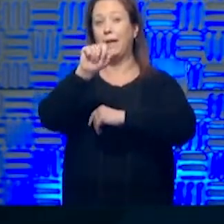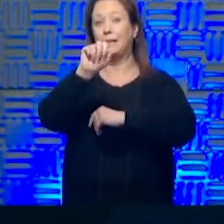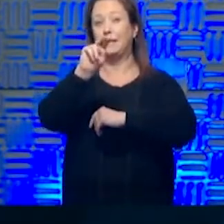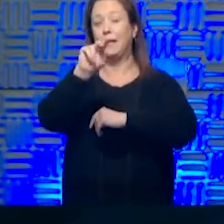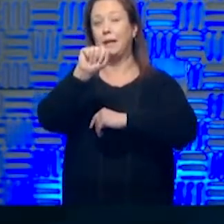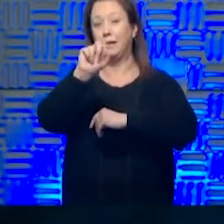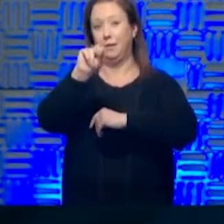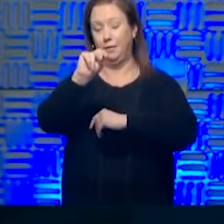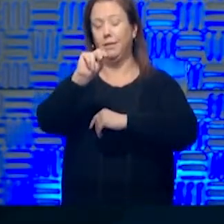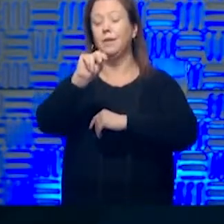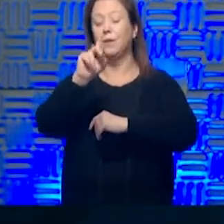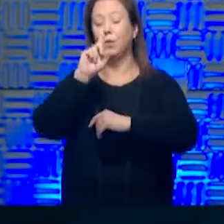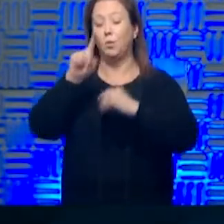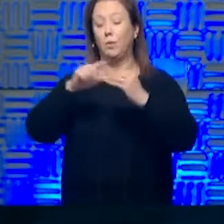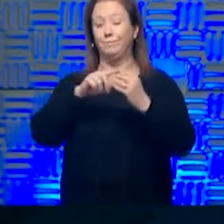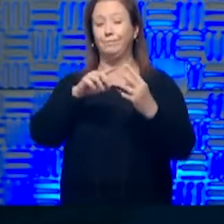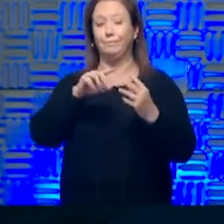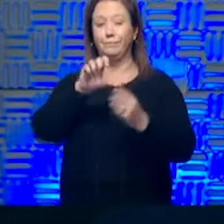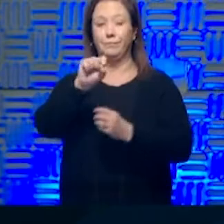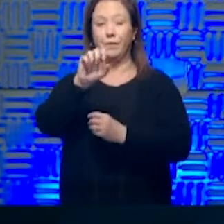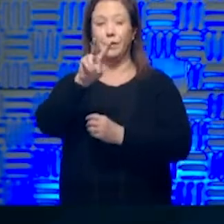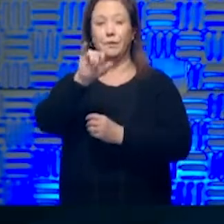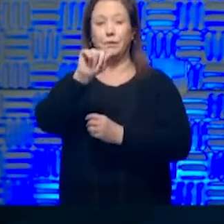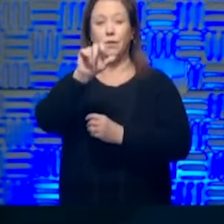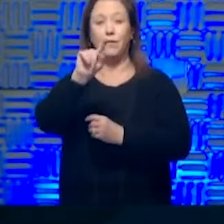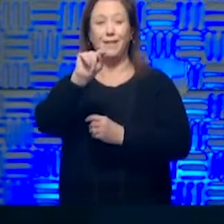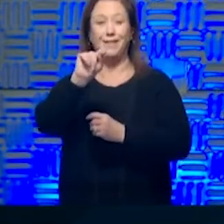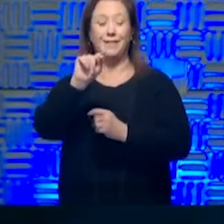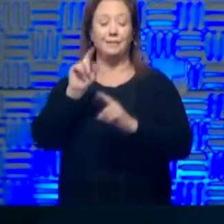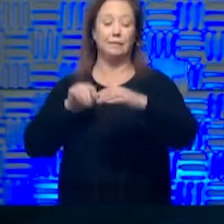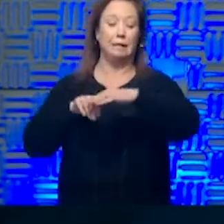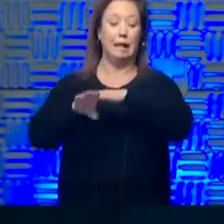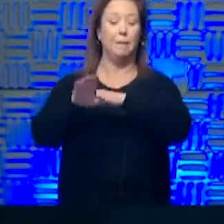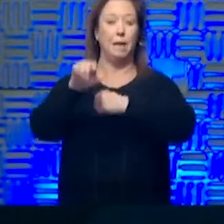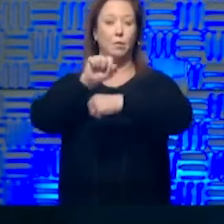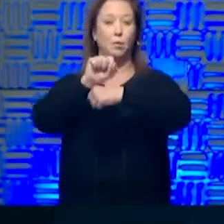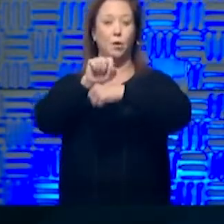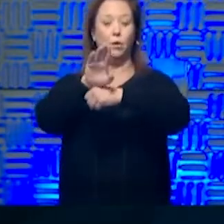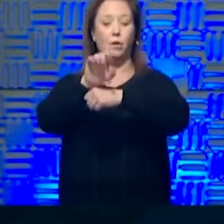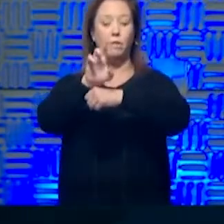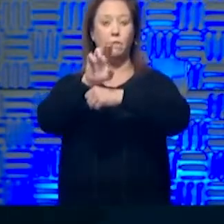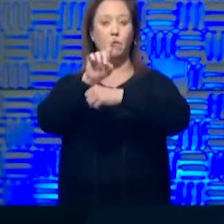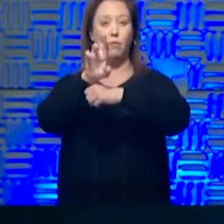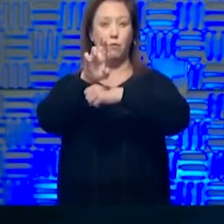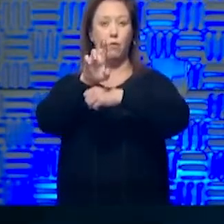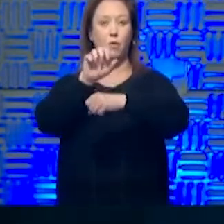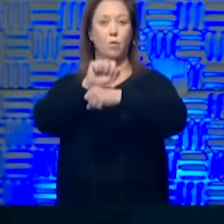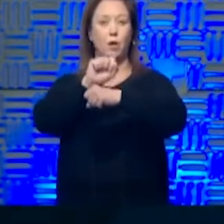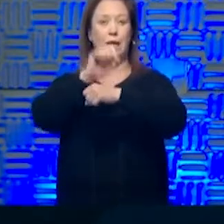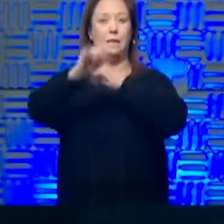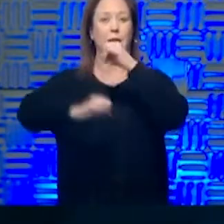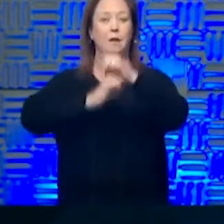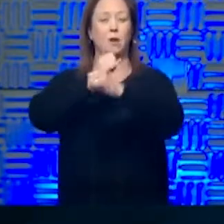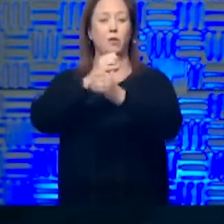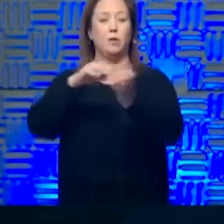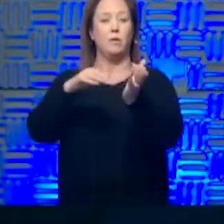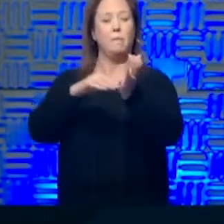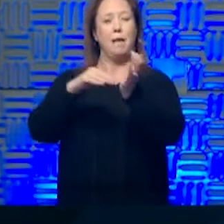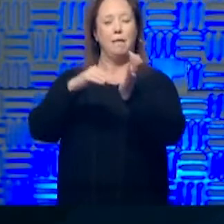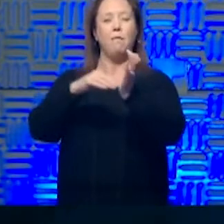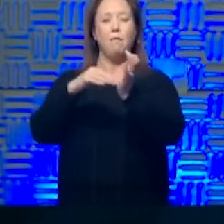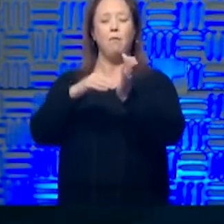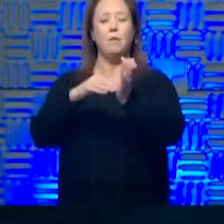had invaded Afghanistan, and working along the border there with an organization called International Medical. But I'm talking